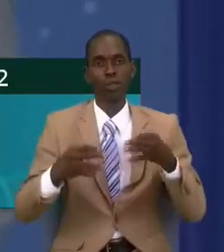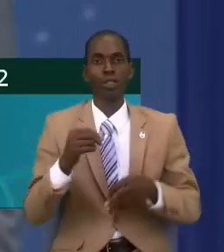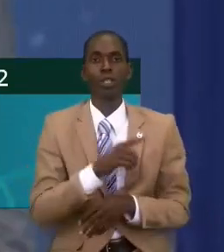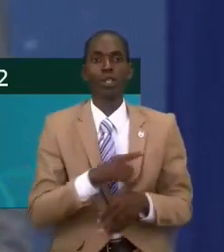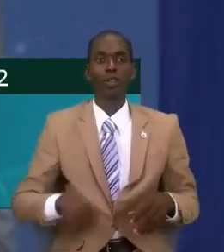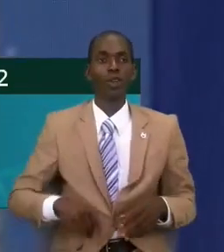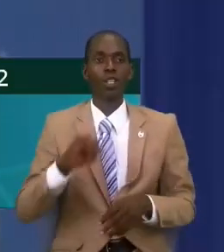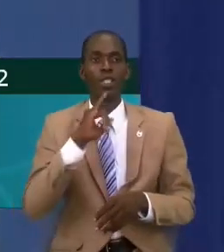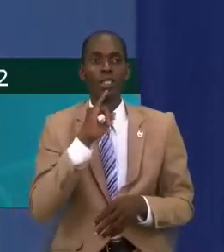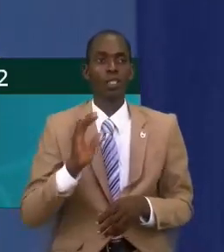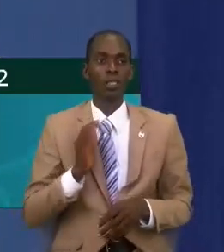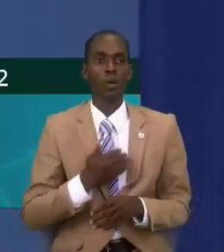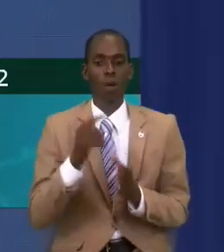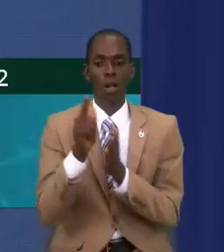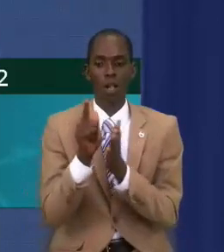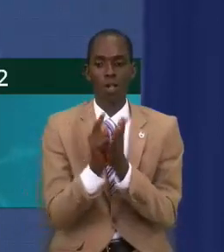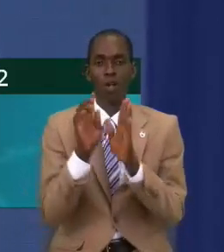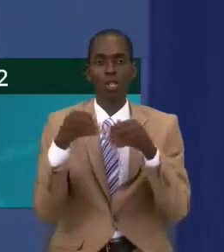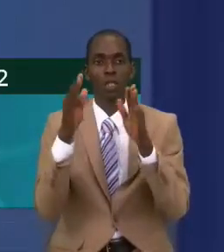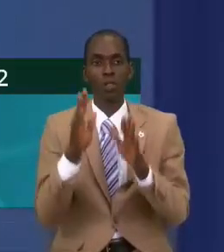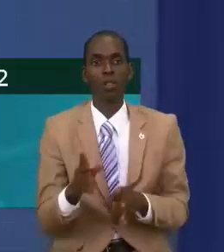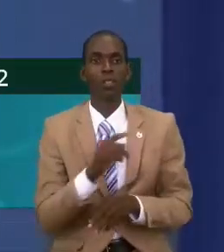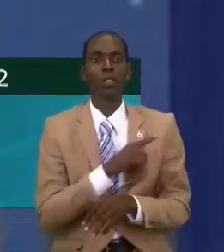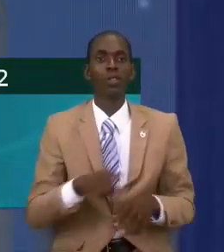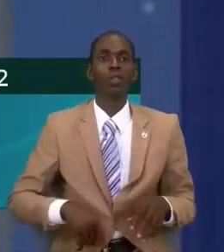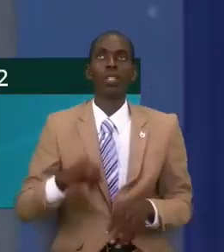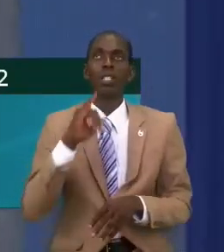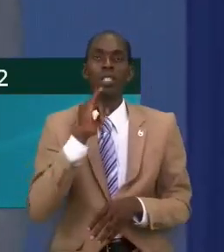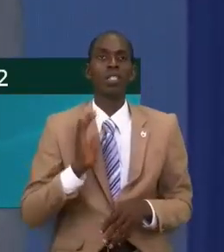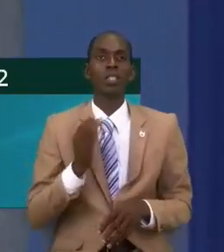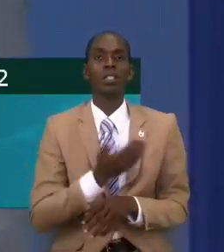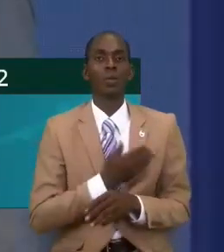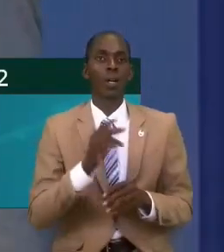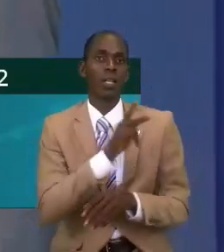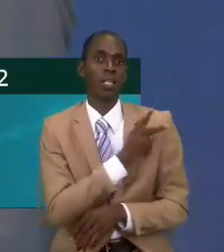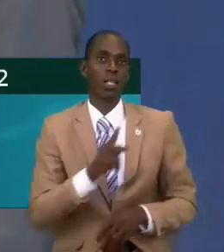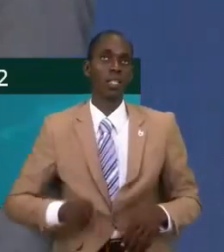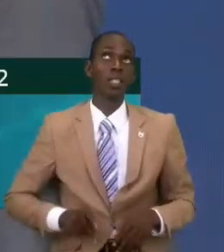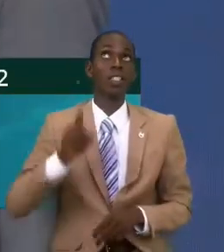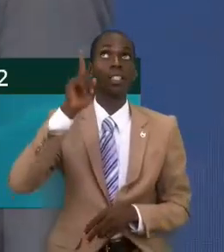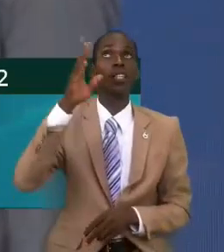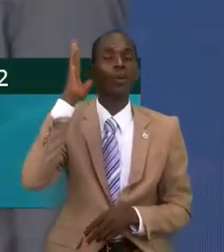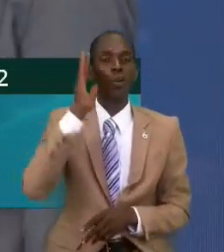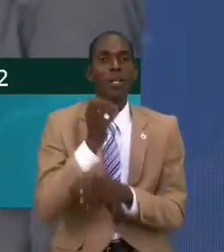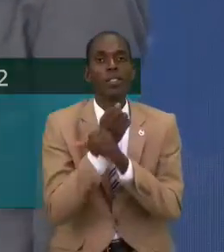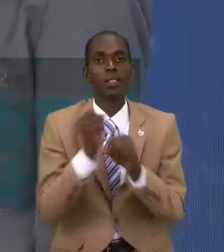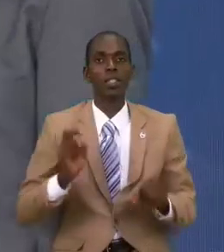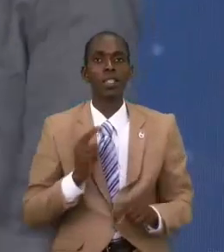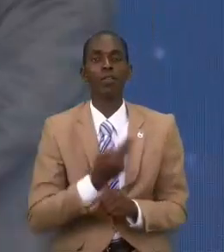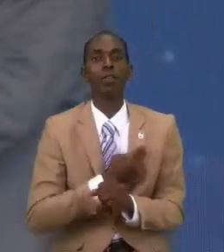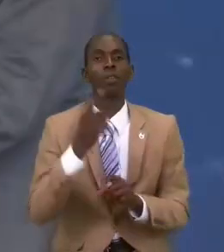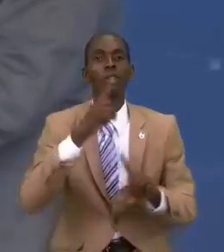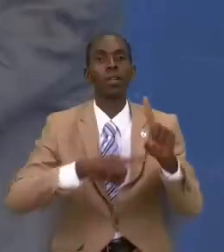king, he will save us. Amen. Salvation comes from our